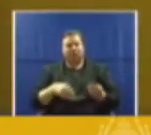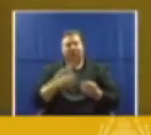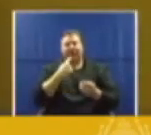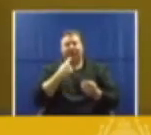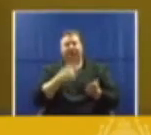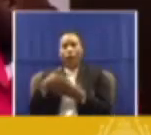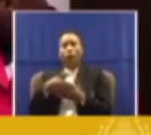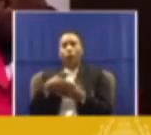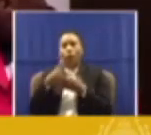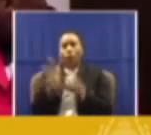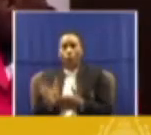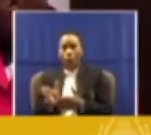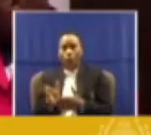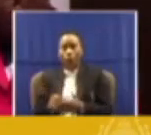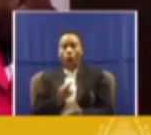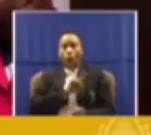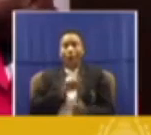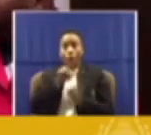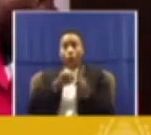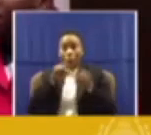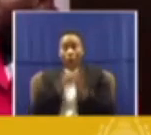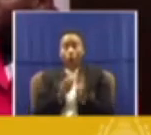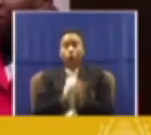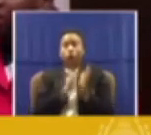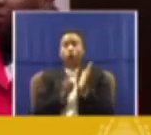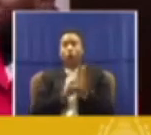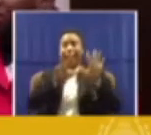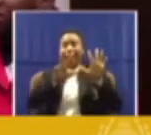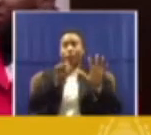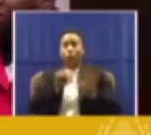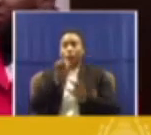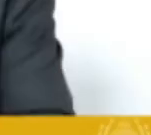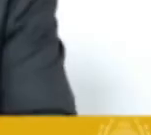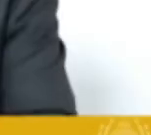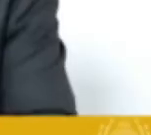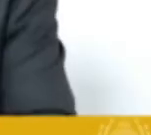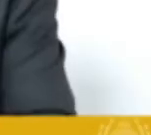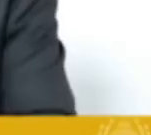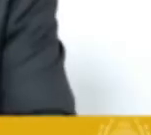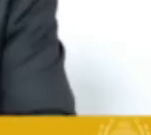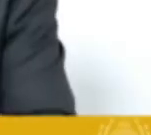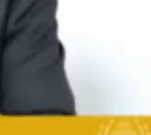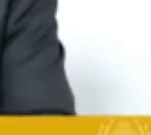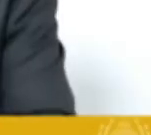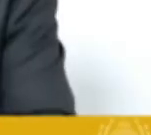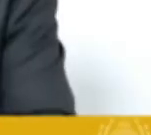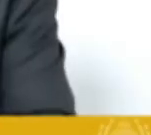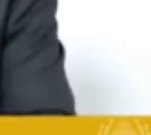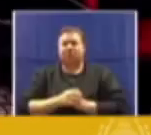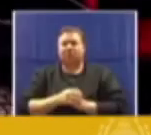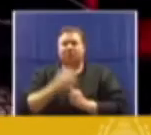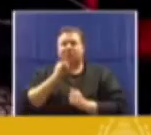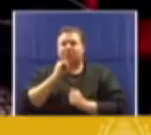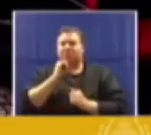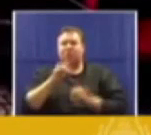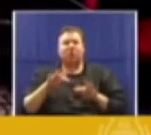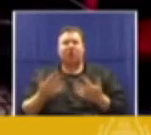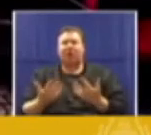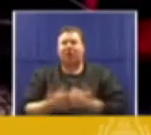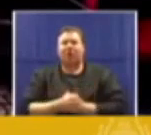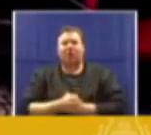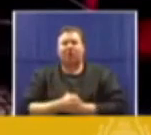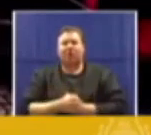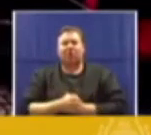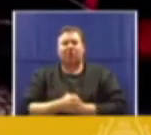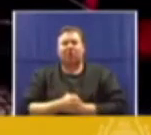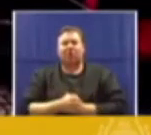So that is a given. In fact, by him not answering, he's confirming that indeed he's broken the laws of our